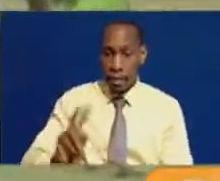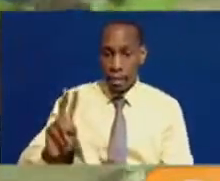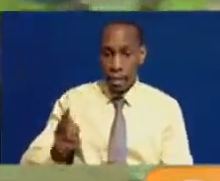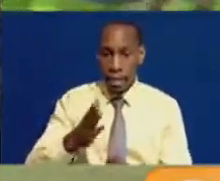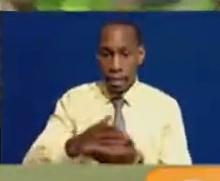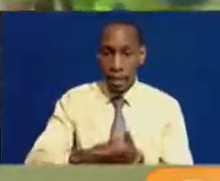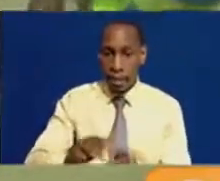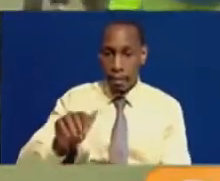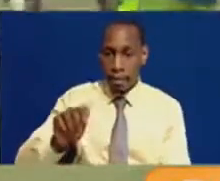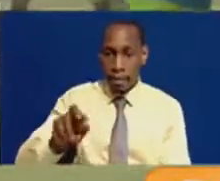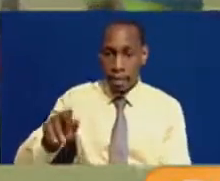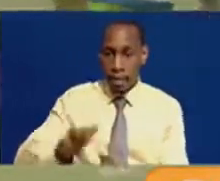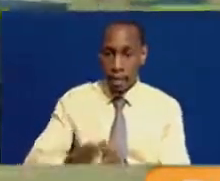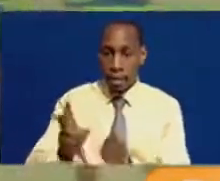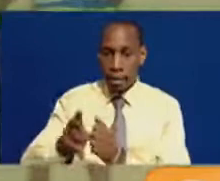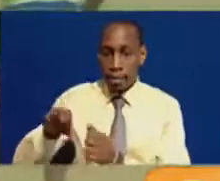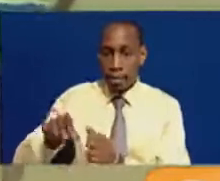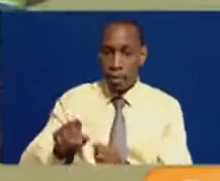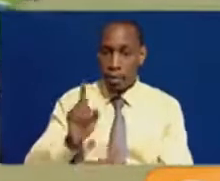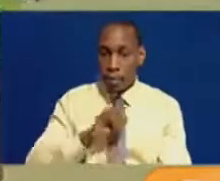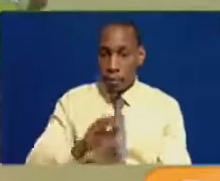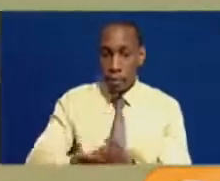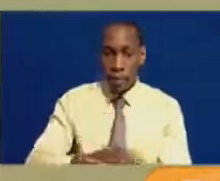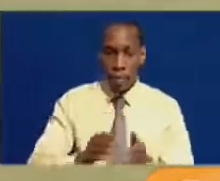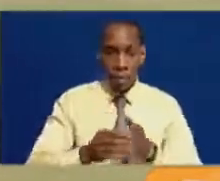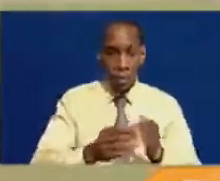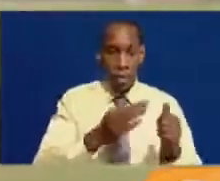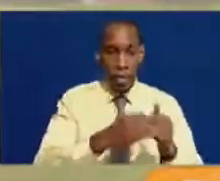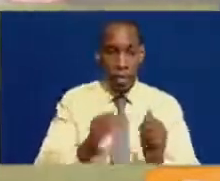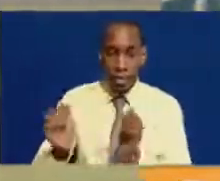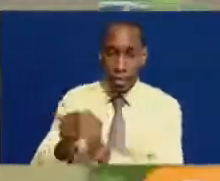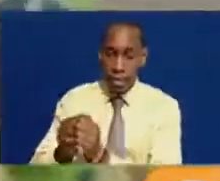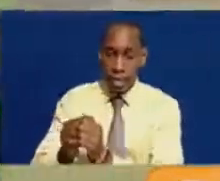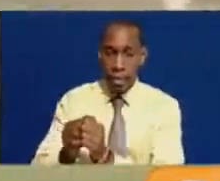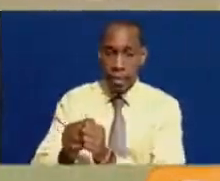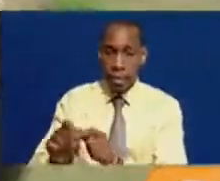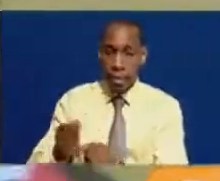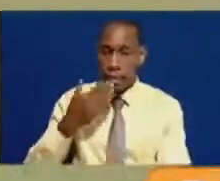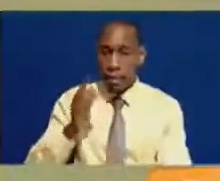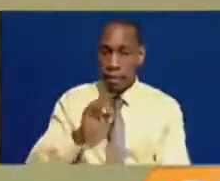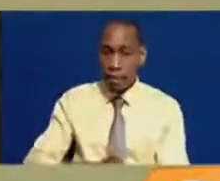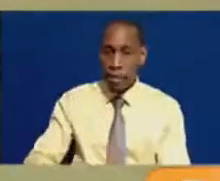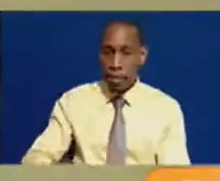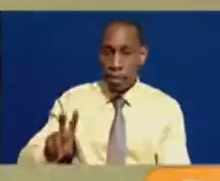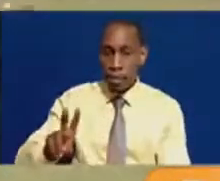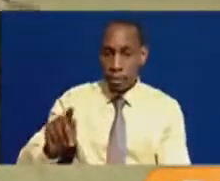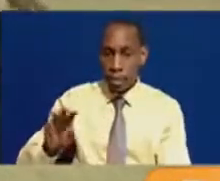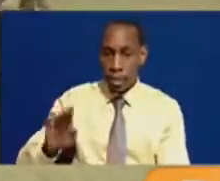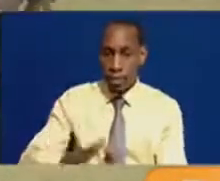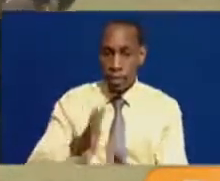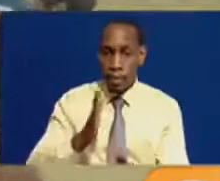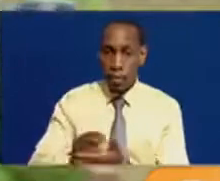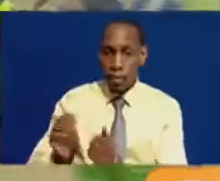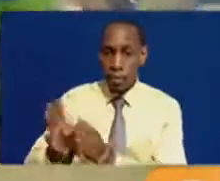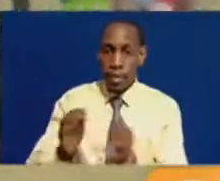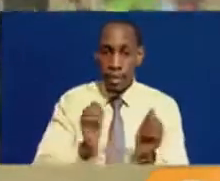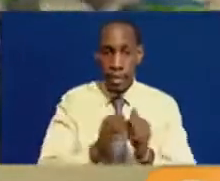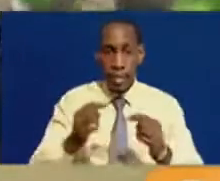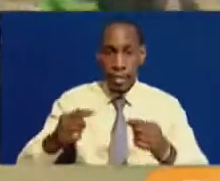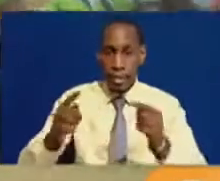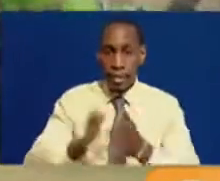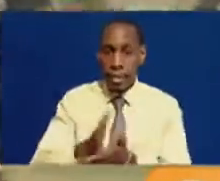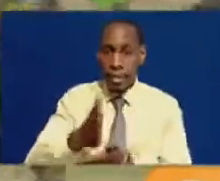Arnold Anseret converted a penalty for Quins to lead 8-10, but then Shiagi replied with two for KCB to seal the 14-10 win.